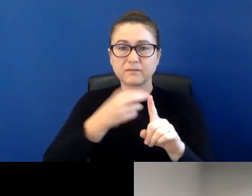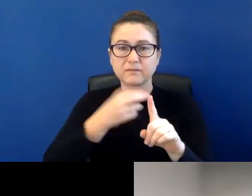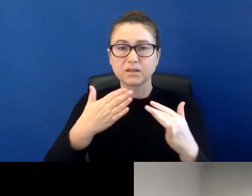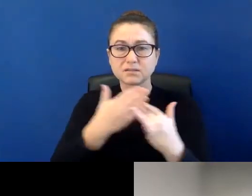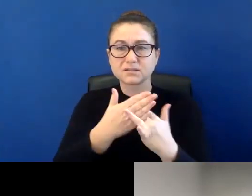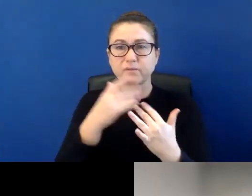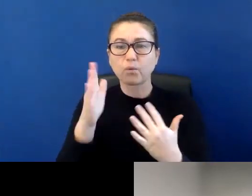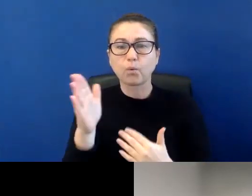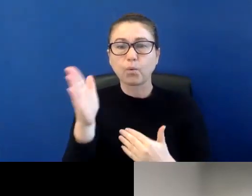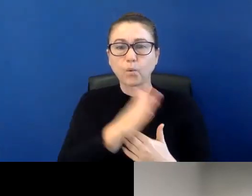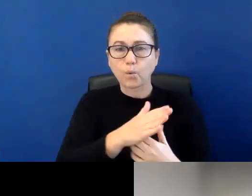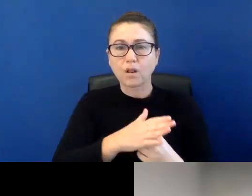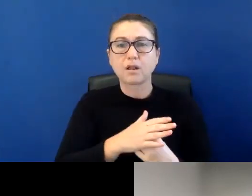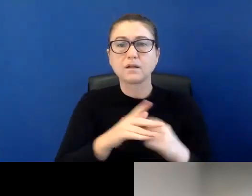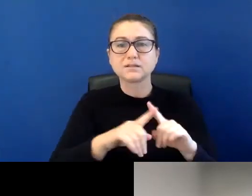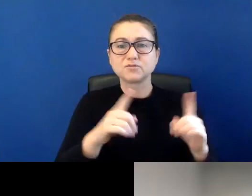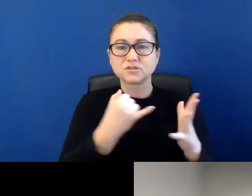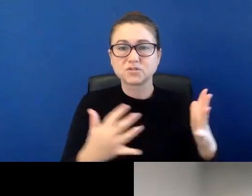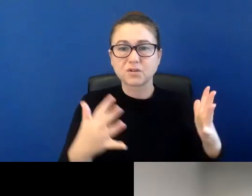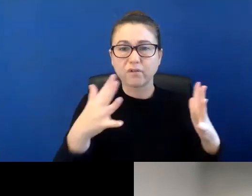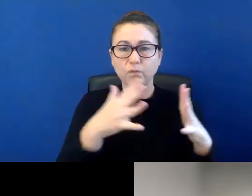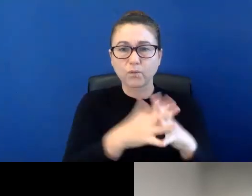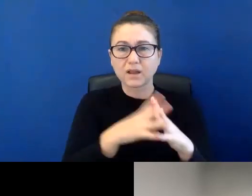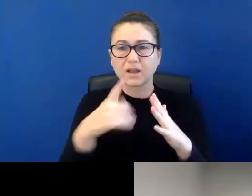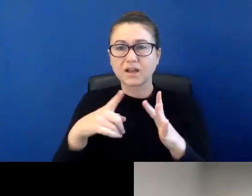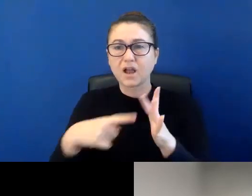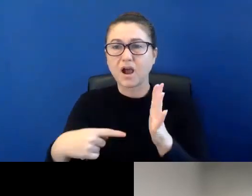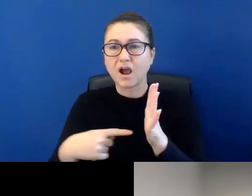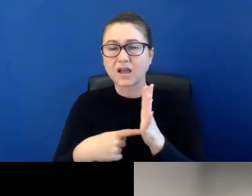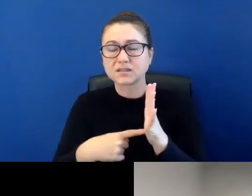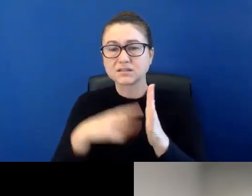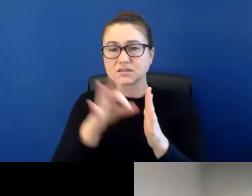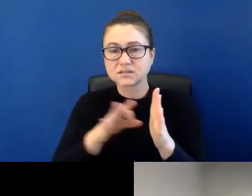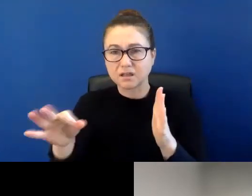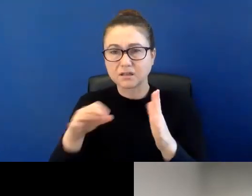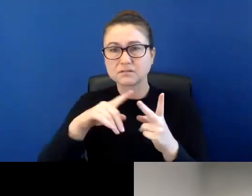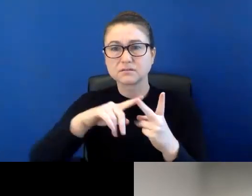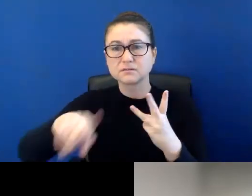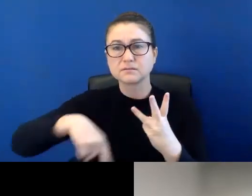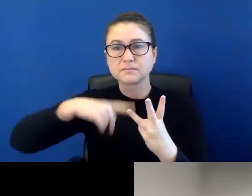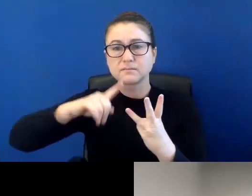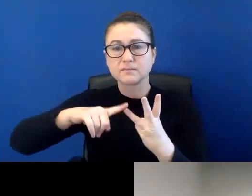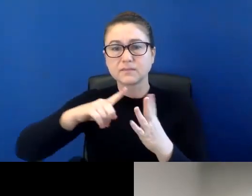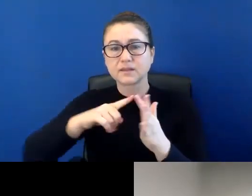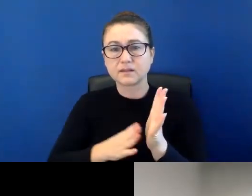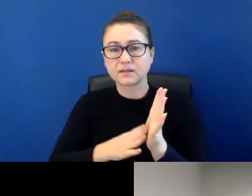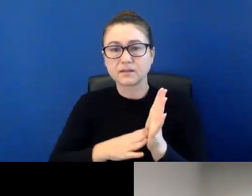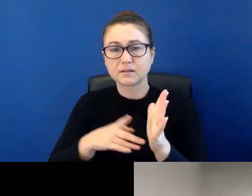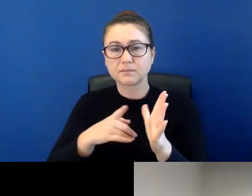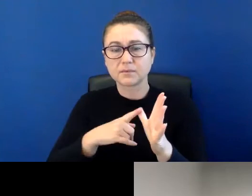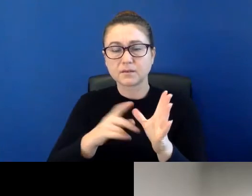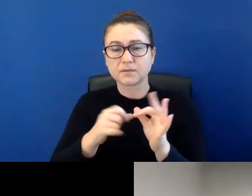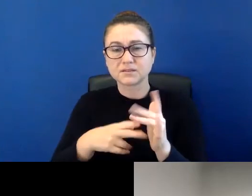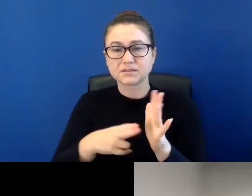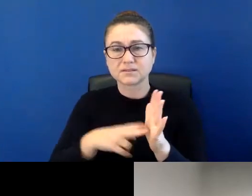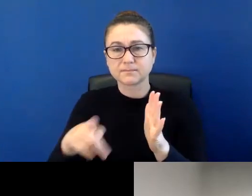aspects of software and IT design. And finally, we have Emma Bennison, who's the Chief Executive